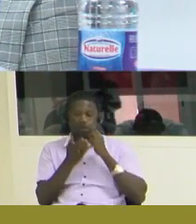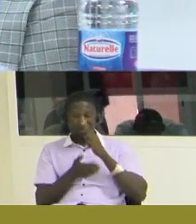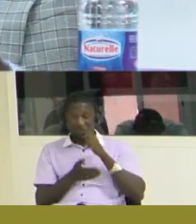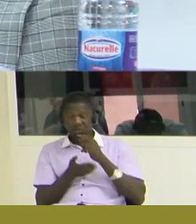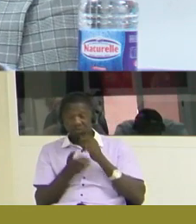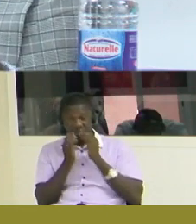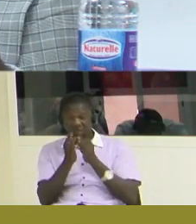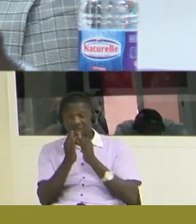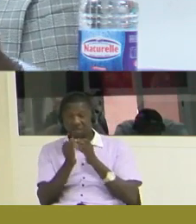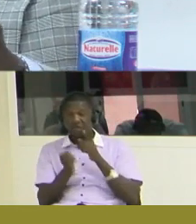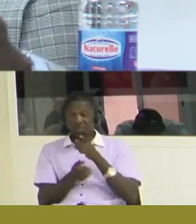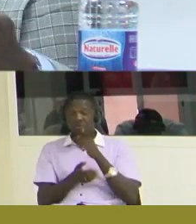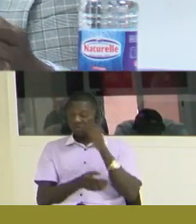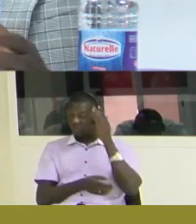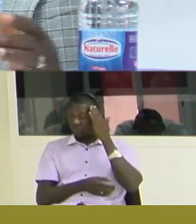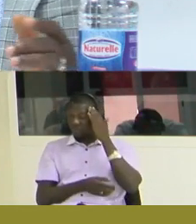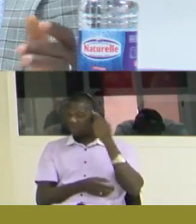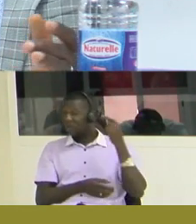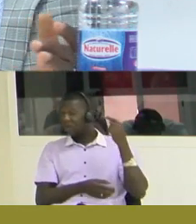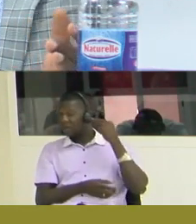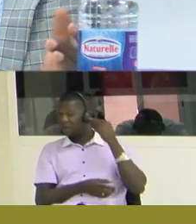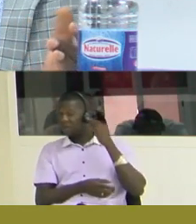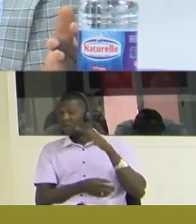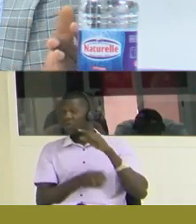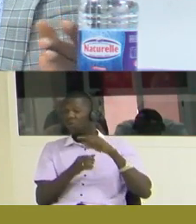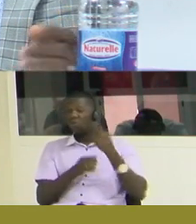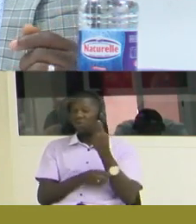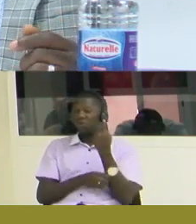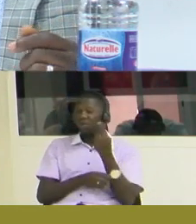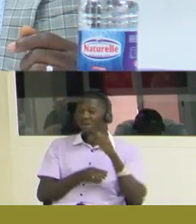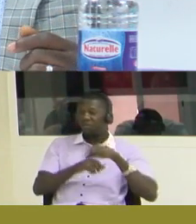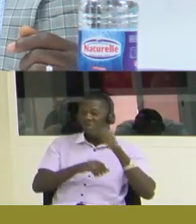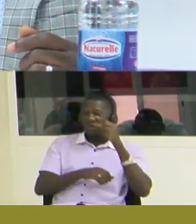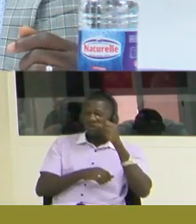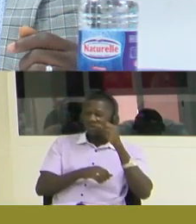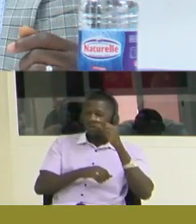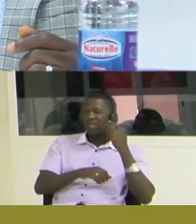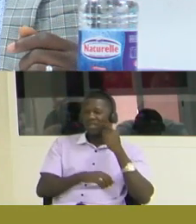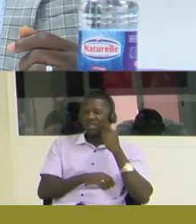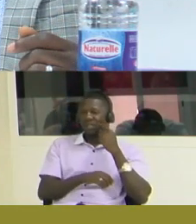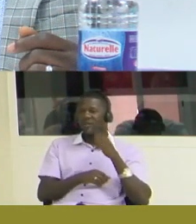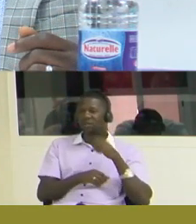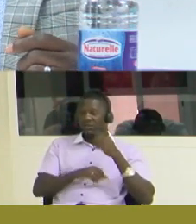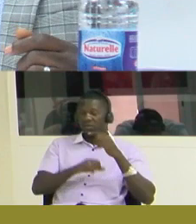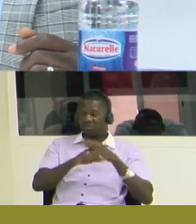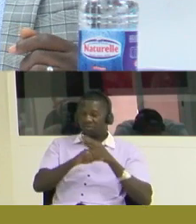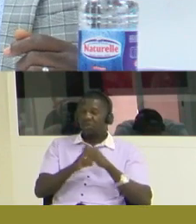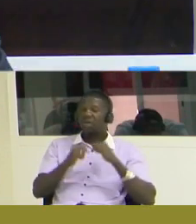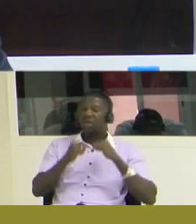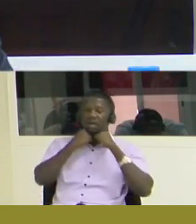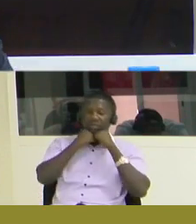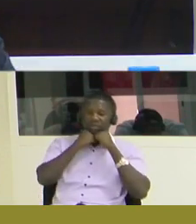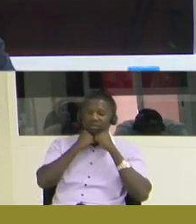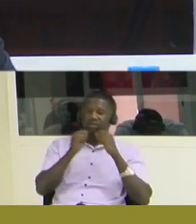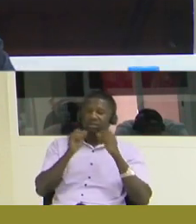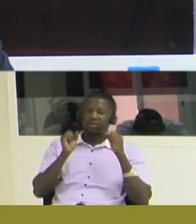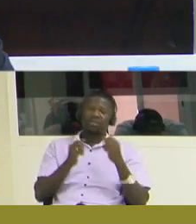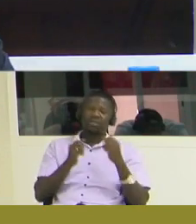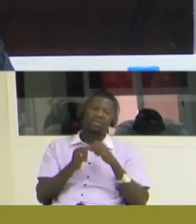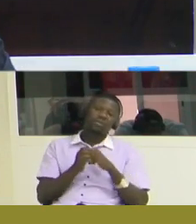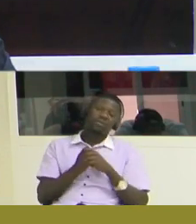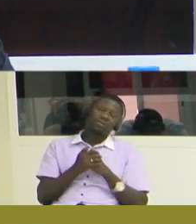must have had only a few days to plan sandesara there was nothing elaborate about